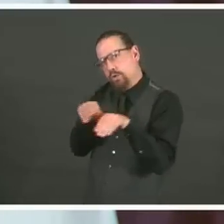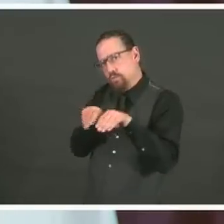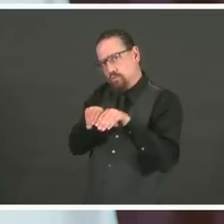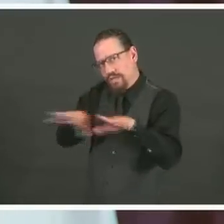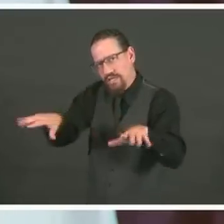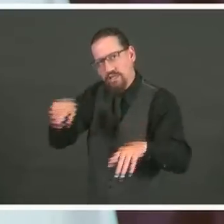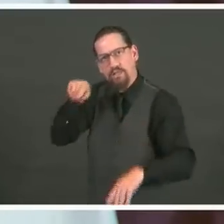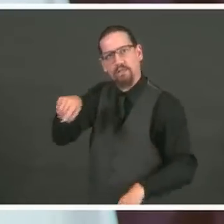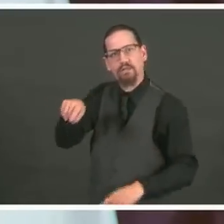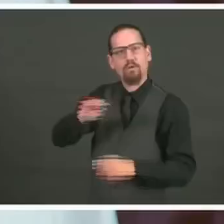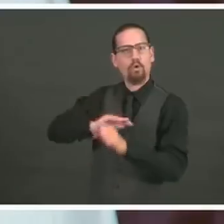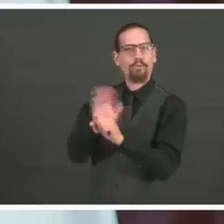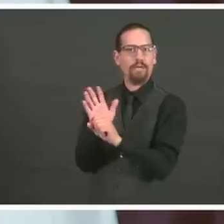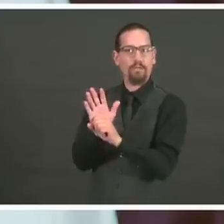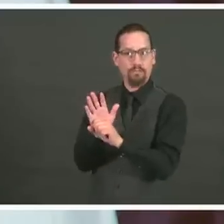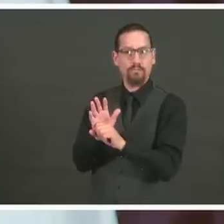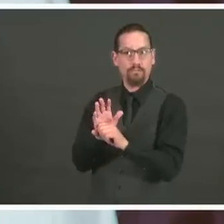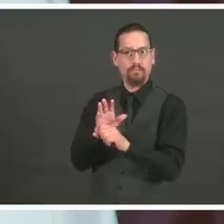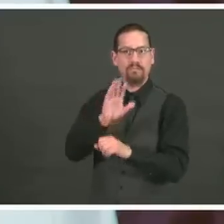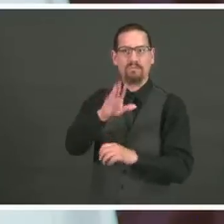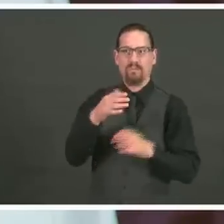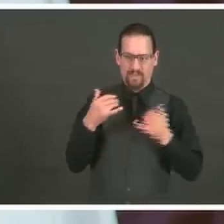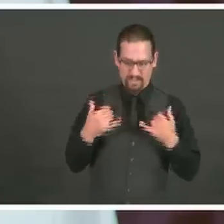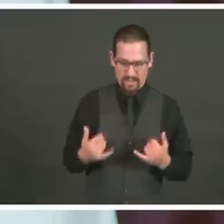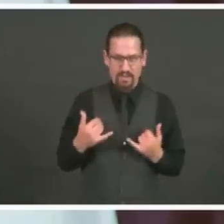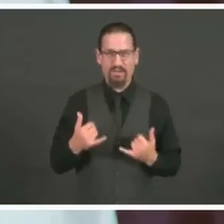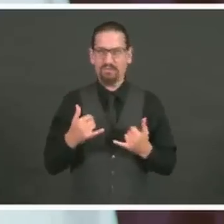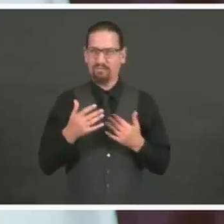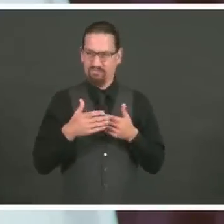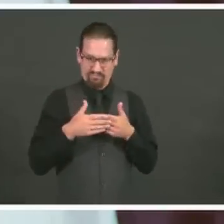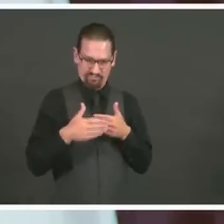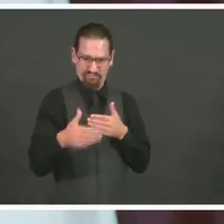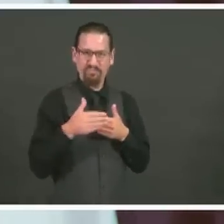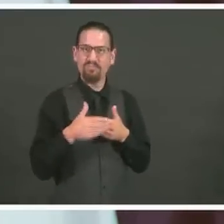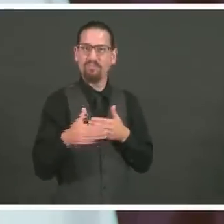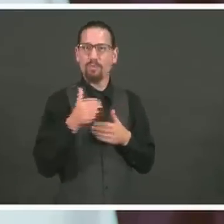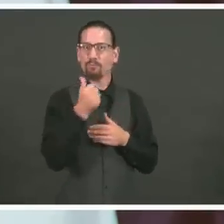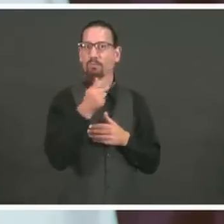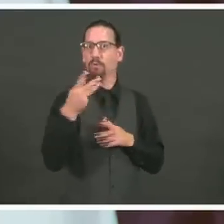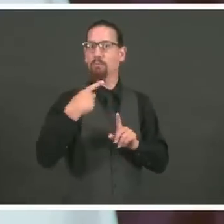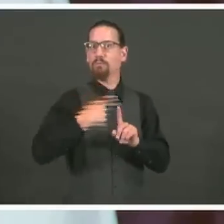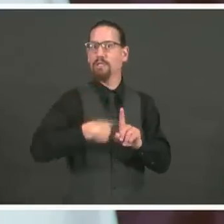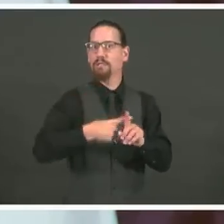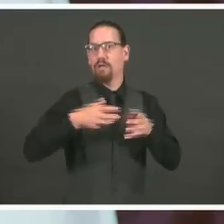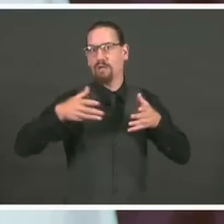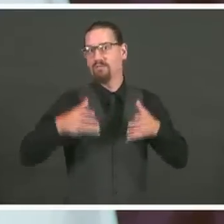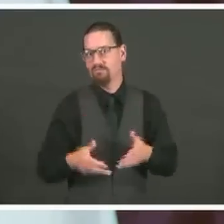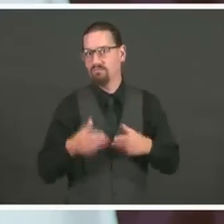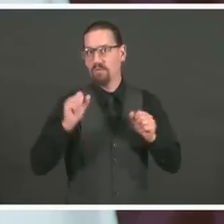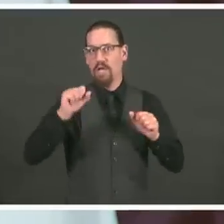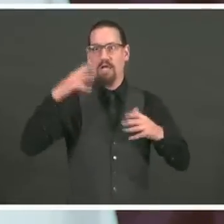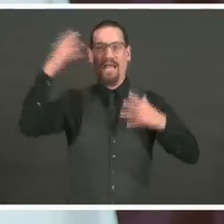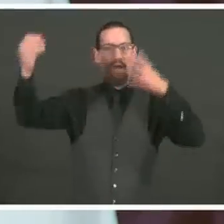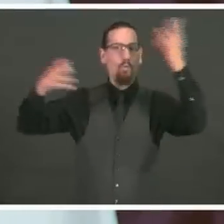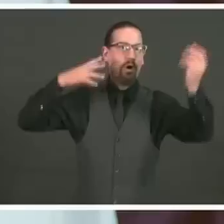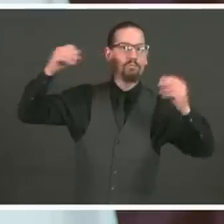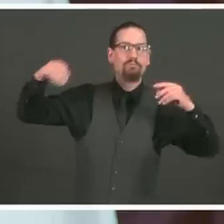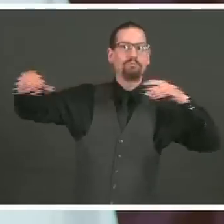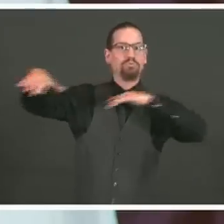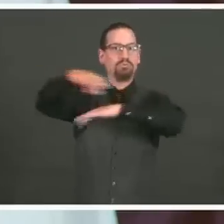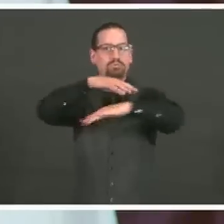now, and for the next few months, weather permitting, we can do a lot outside. We know this virus